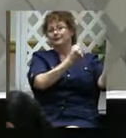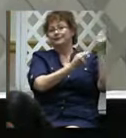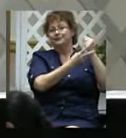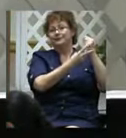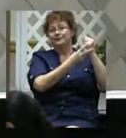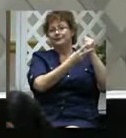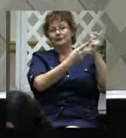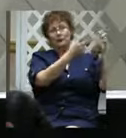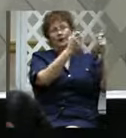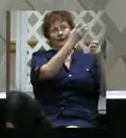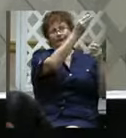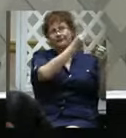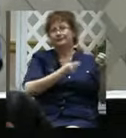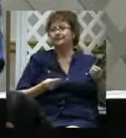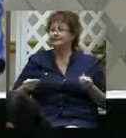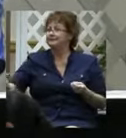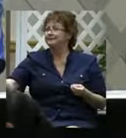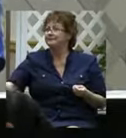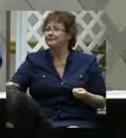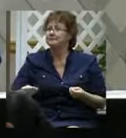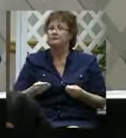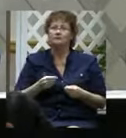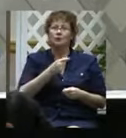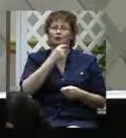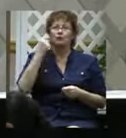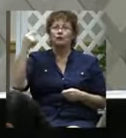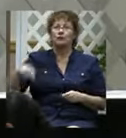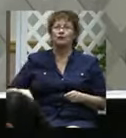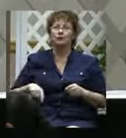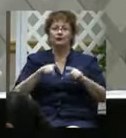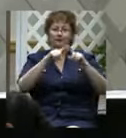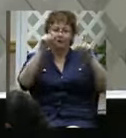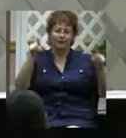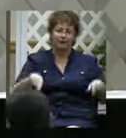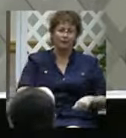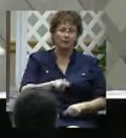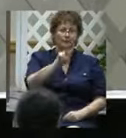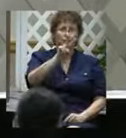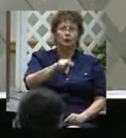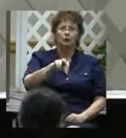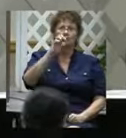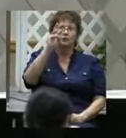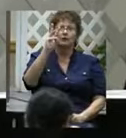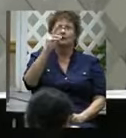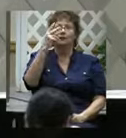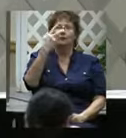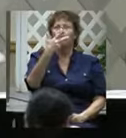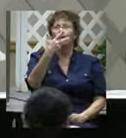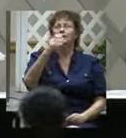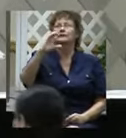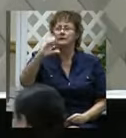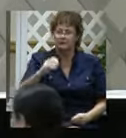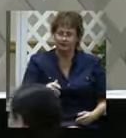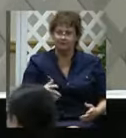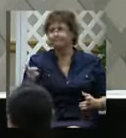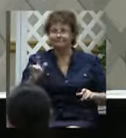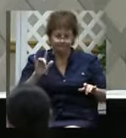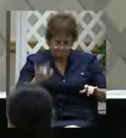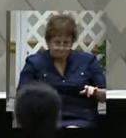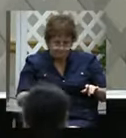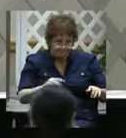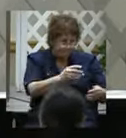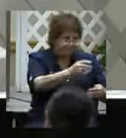and quickly get them if someone asks for the Russian version of Form 2W3C. You'll be able to find it quickly and